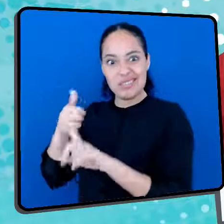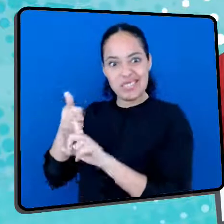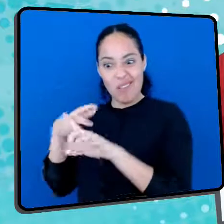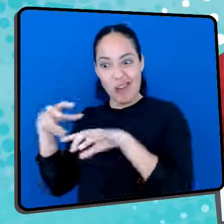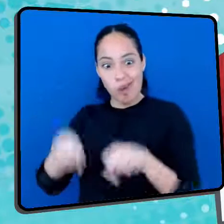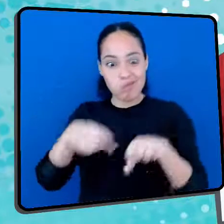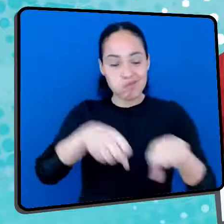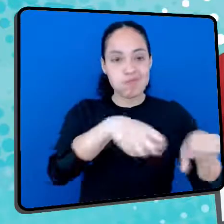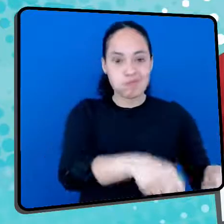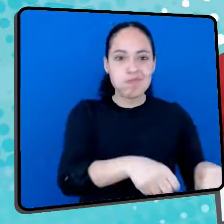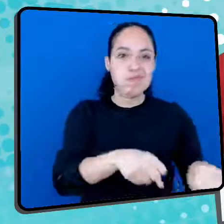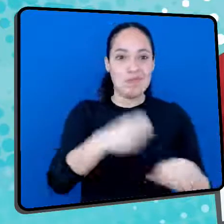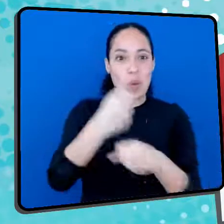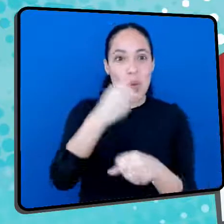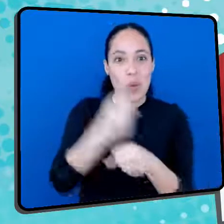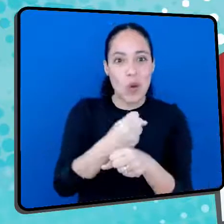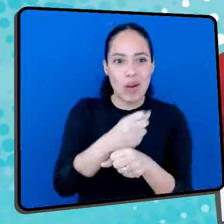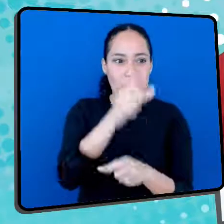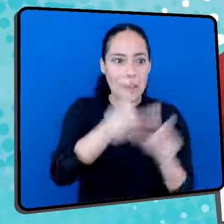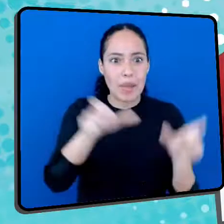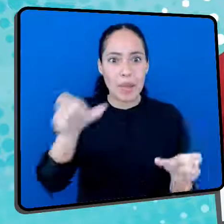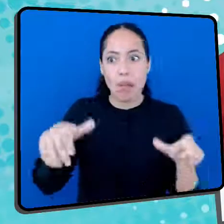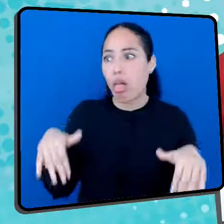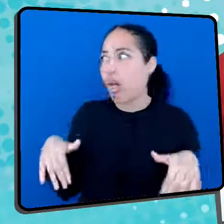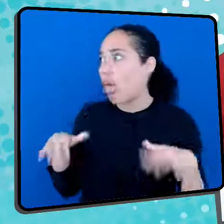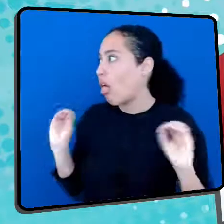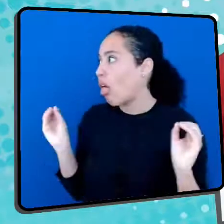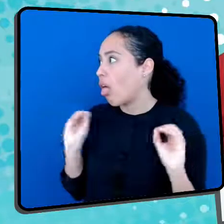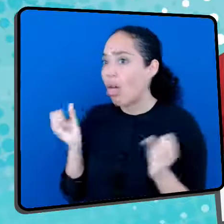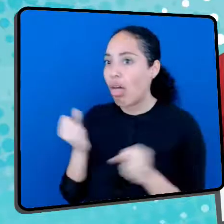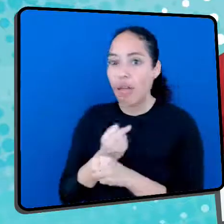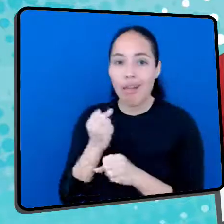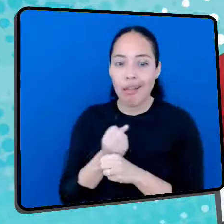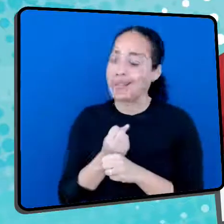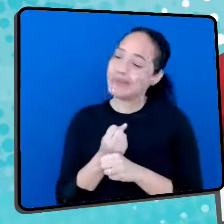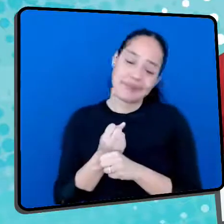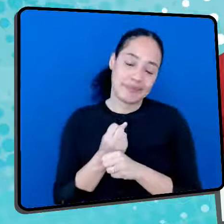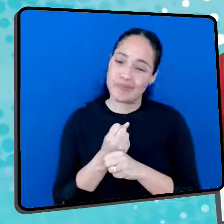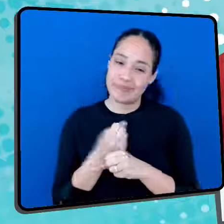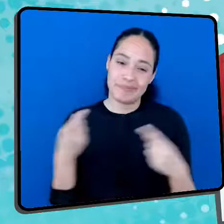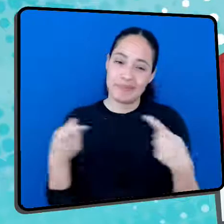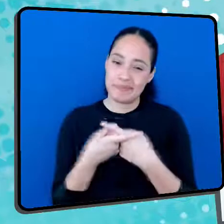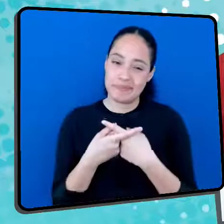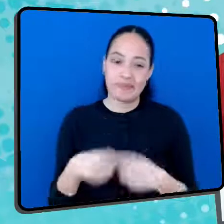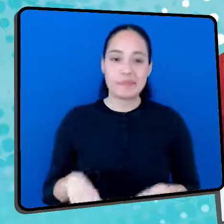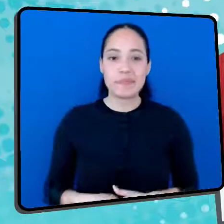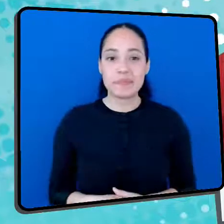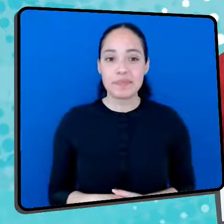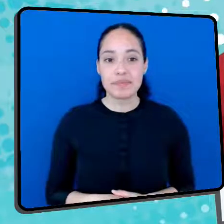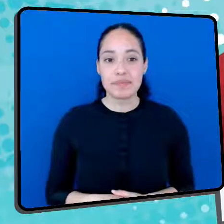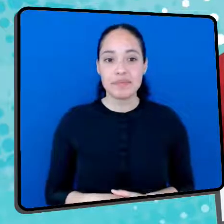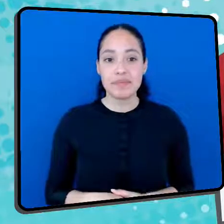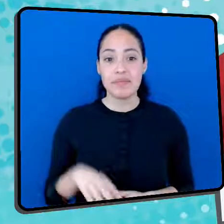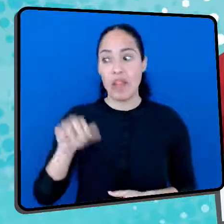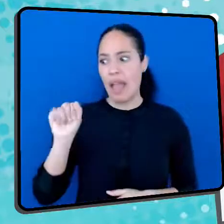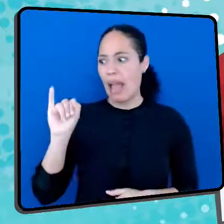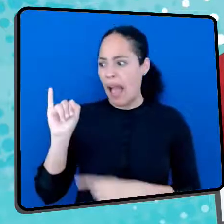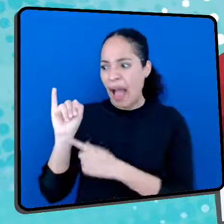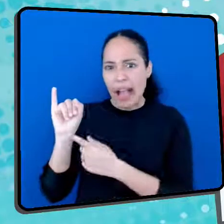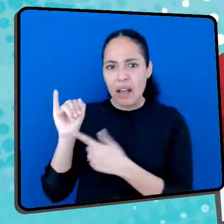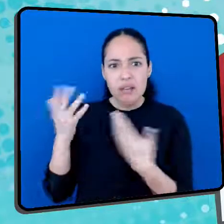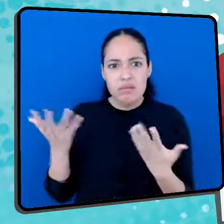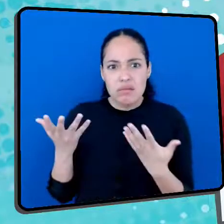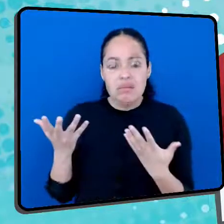that what AI does nowadays is just support the people. So like, for example, would you